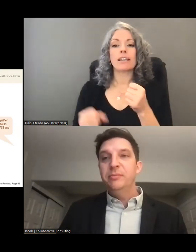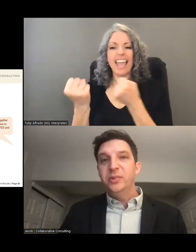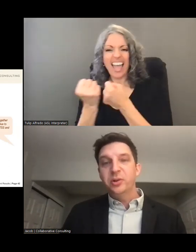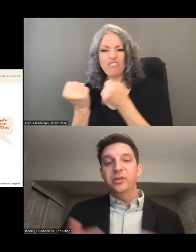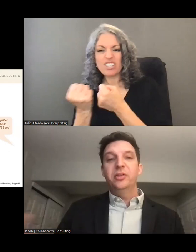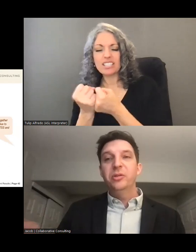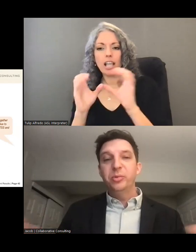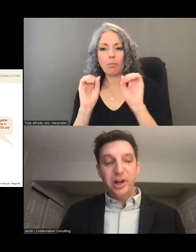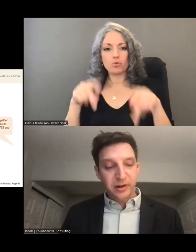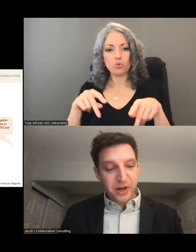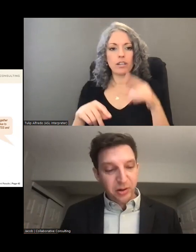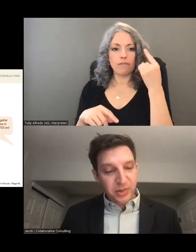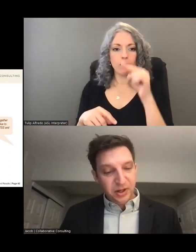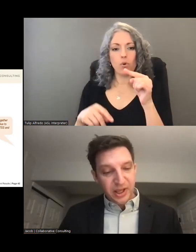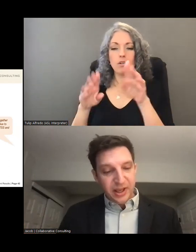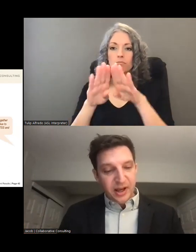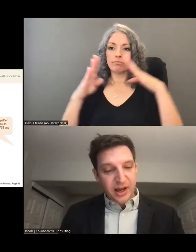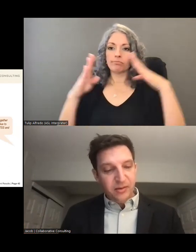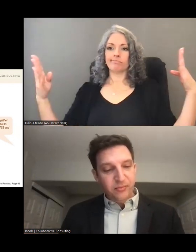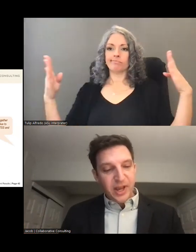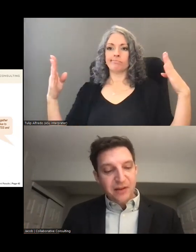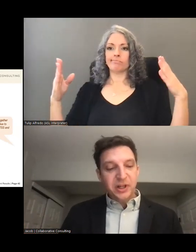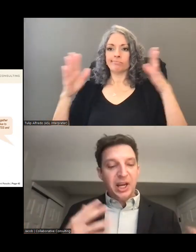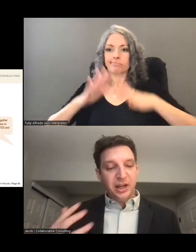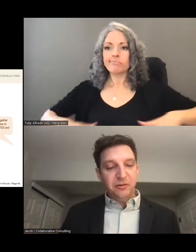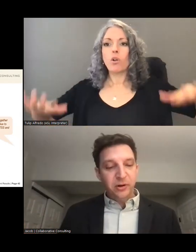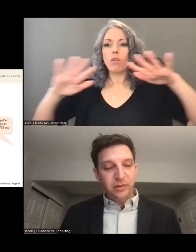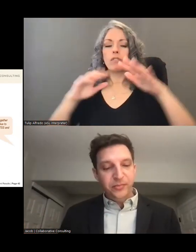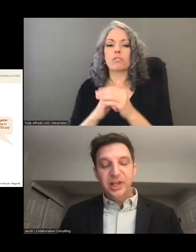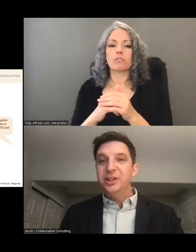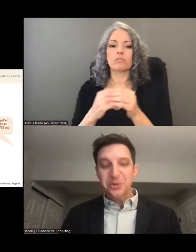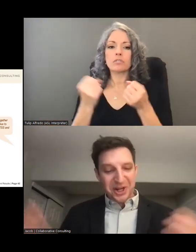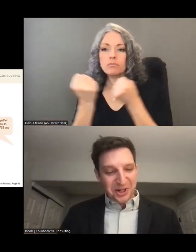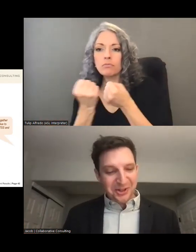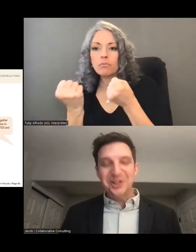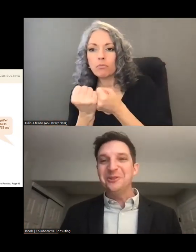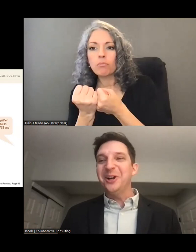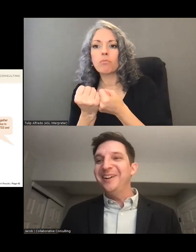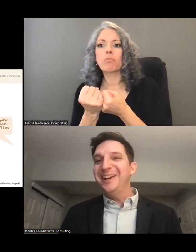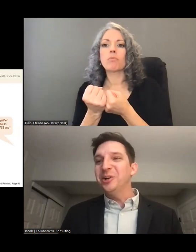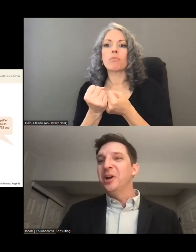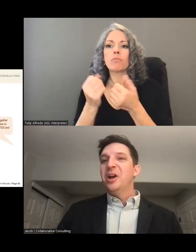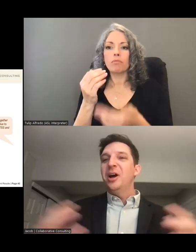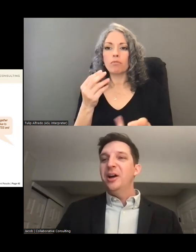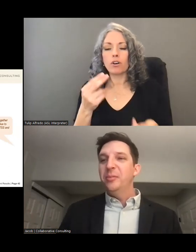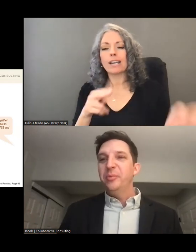to the sort of the broader environment, advocating for increased funding or